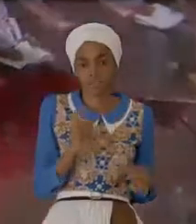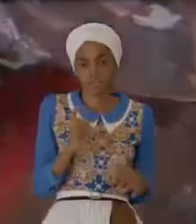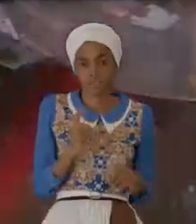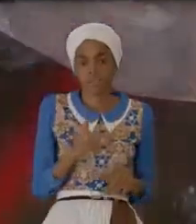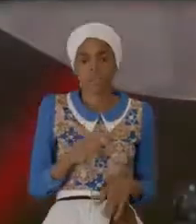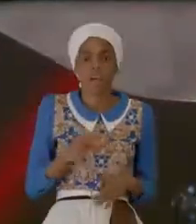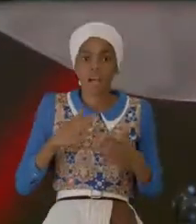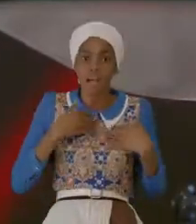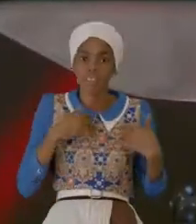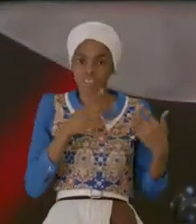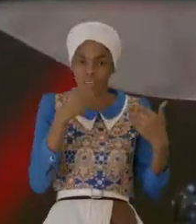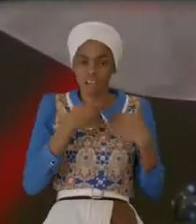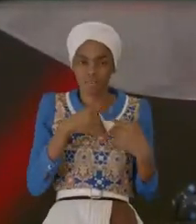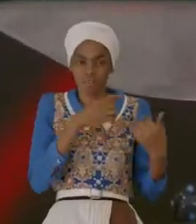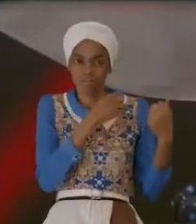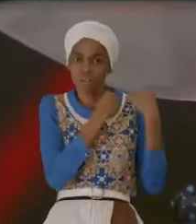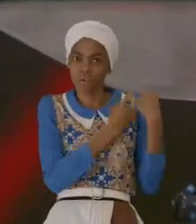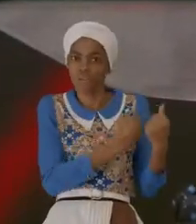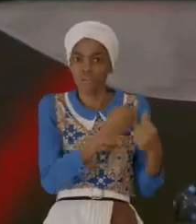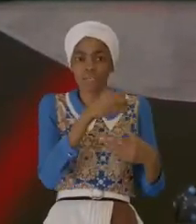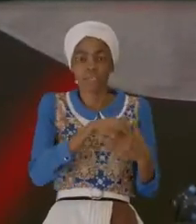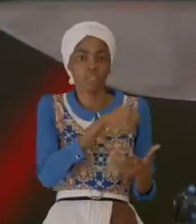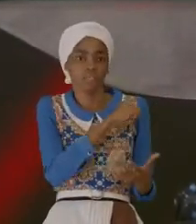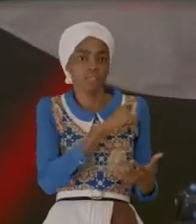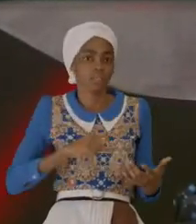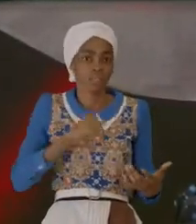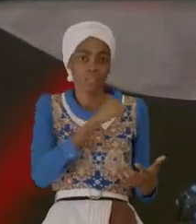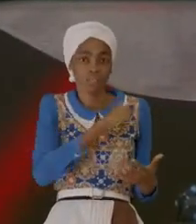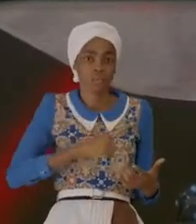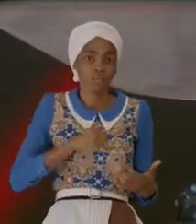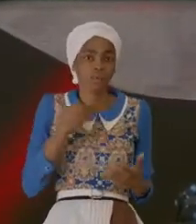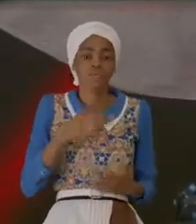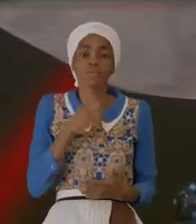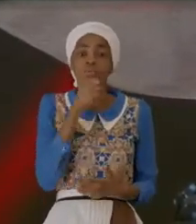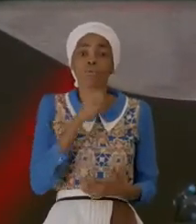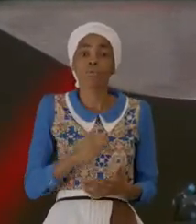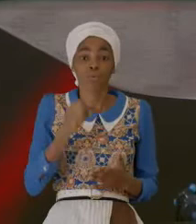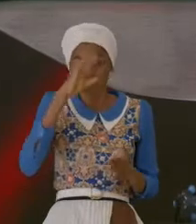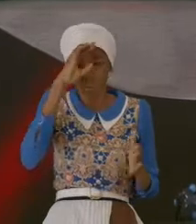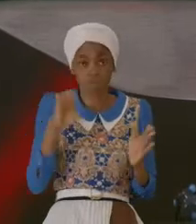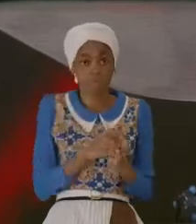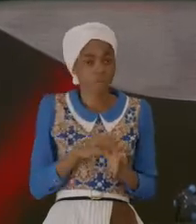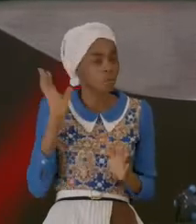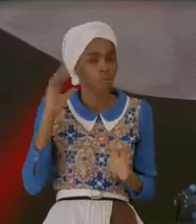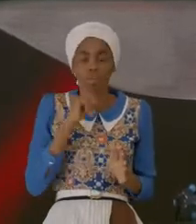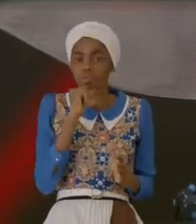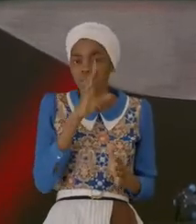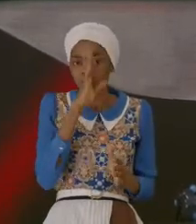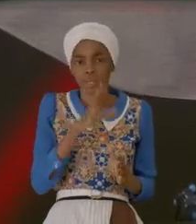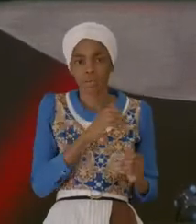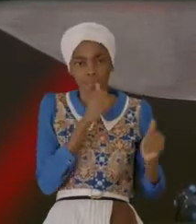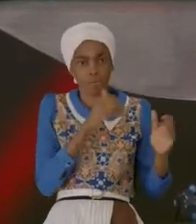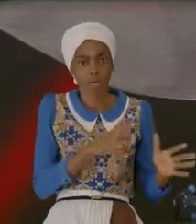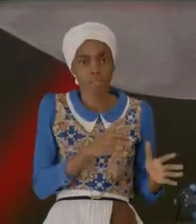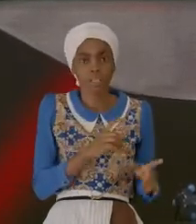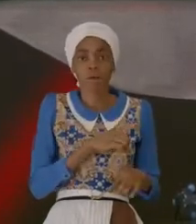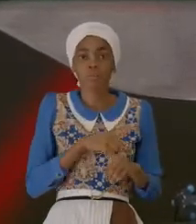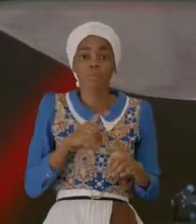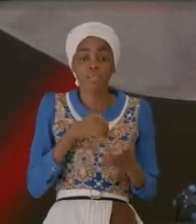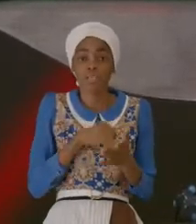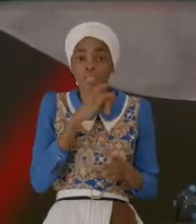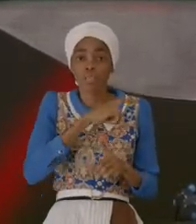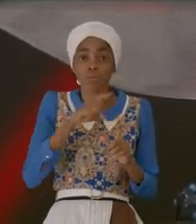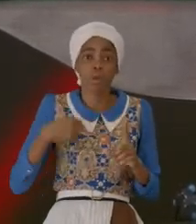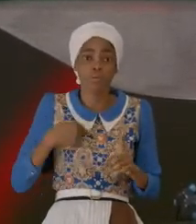confidence in the circumcision of the old Covenant shall not be blessed it's when we keep